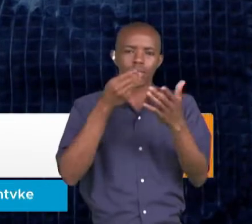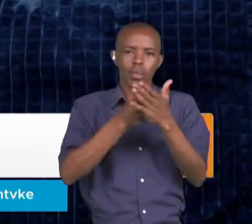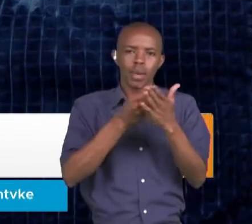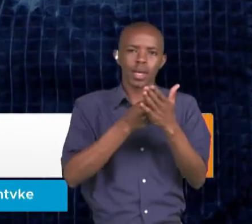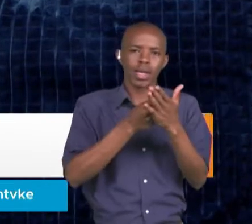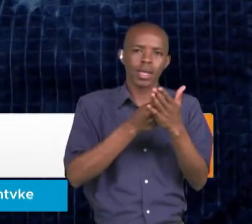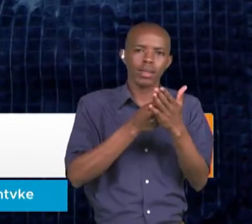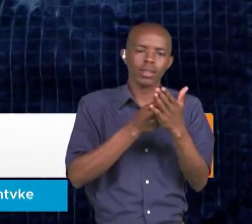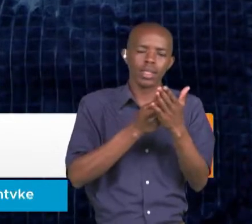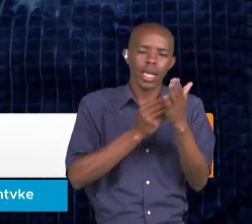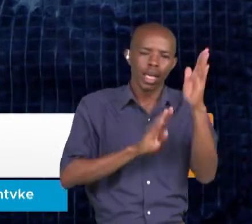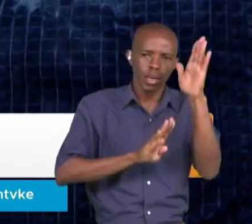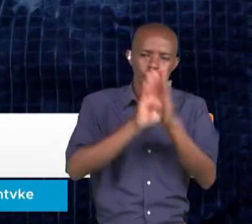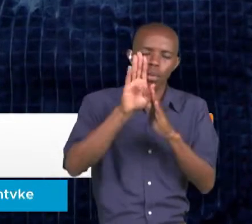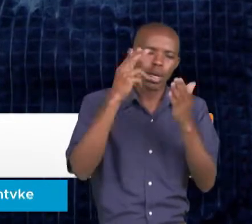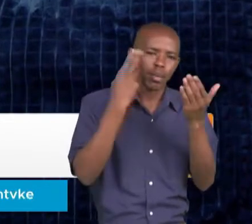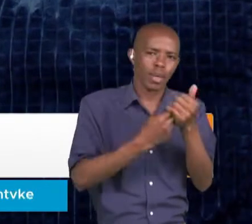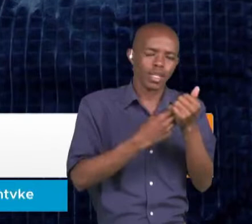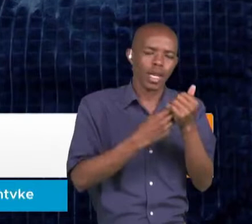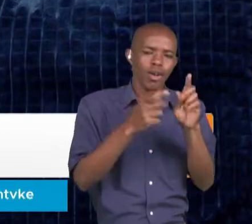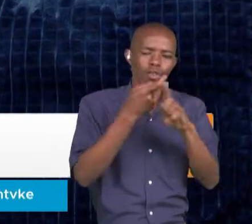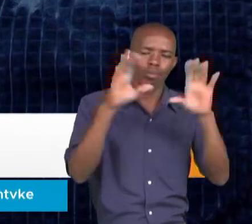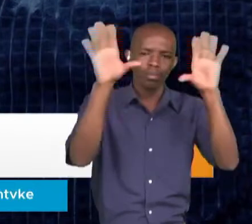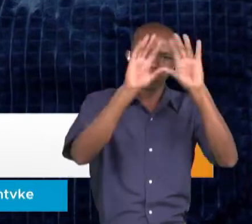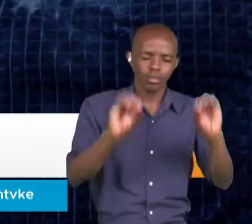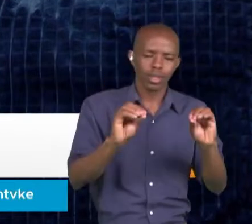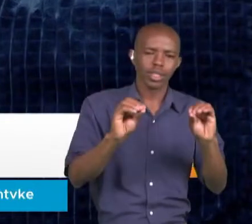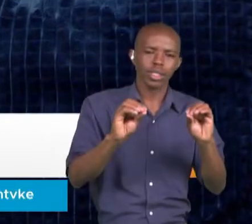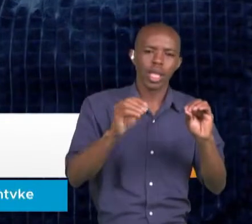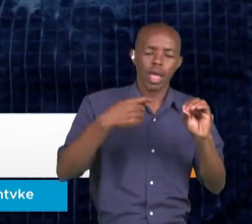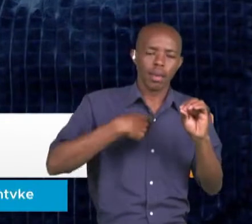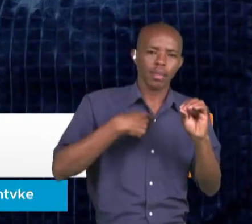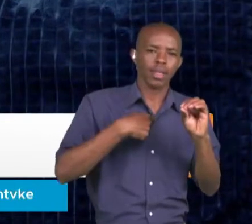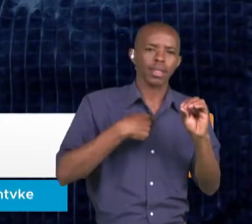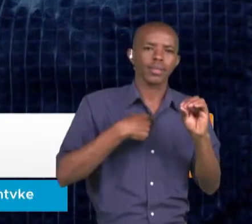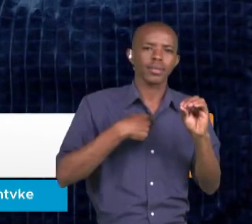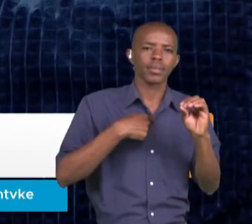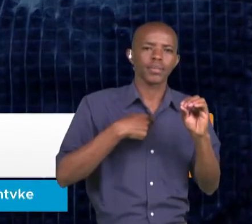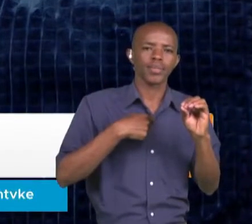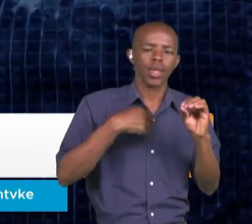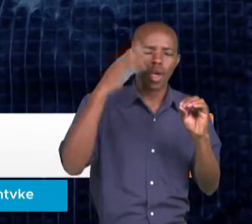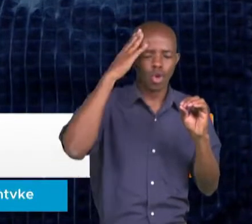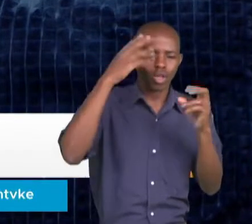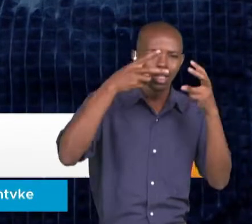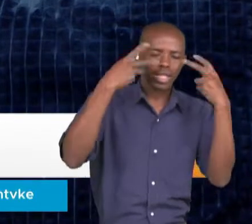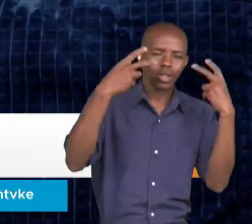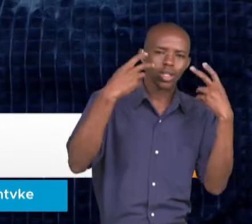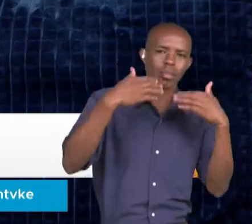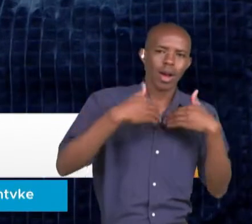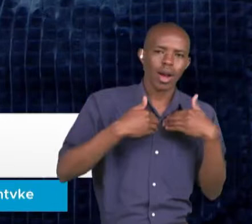by our development partners, the monies that we are portion from the budgets. Mm-hmm. And to me, really, terrorism has